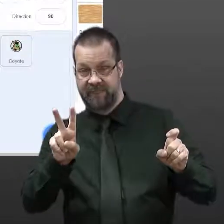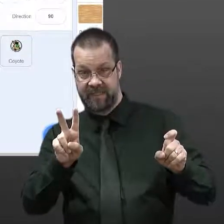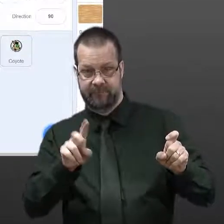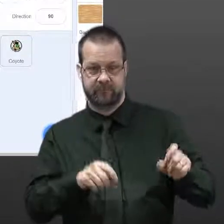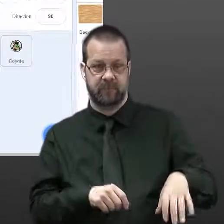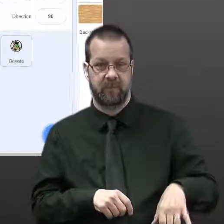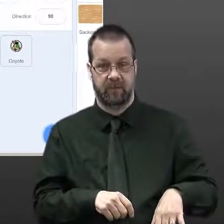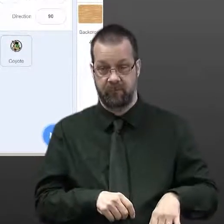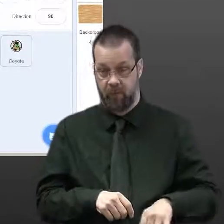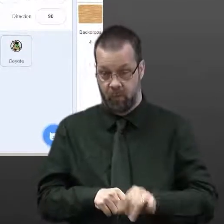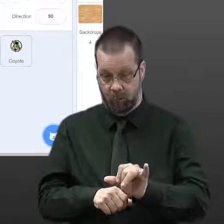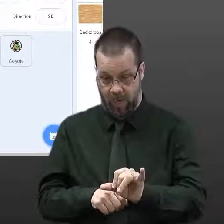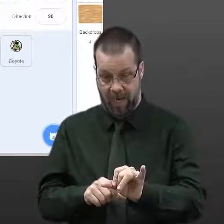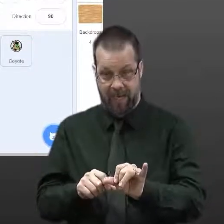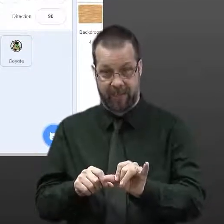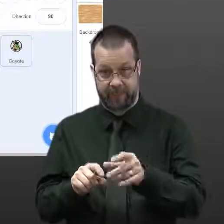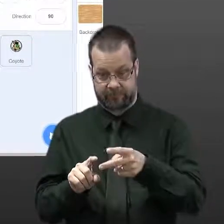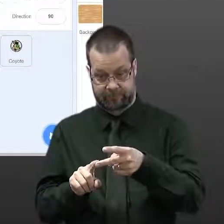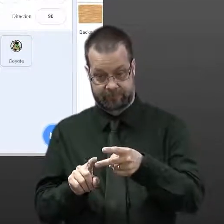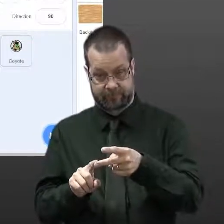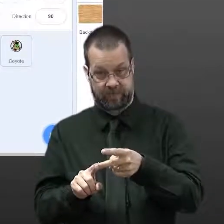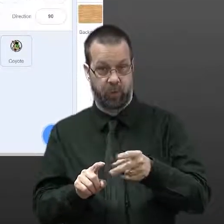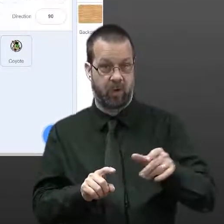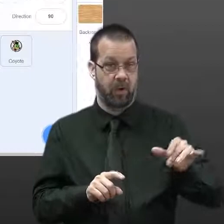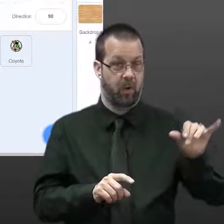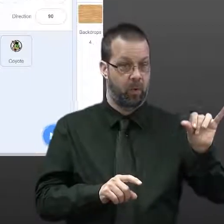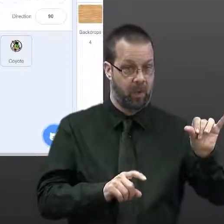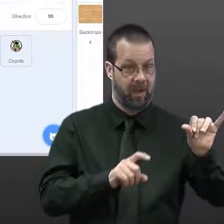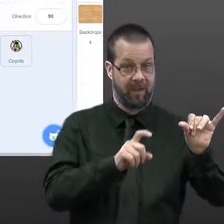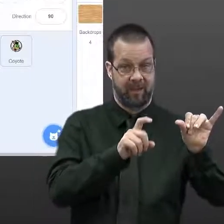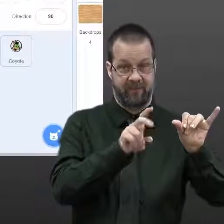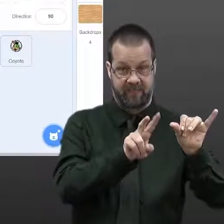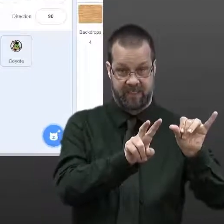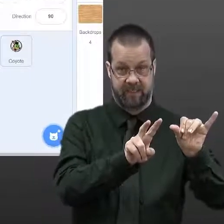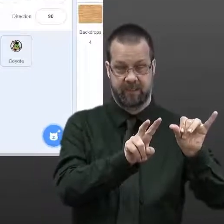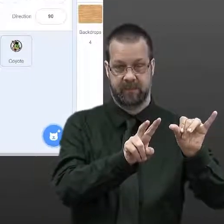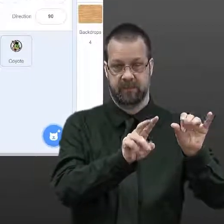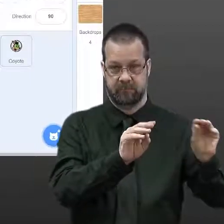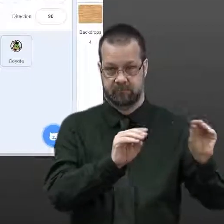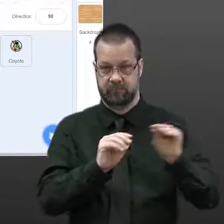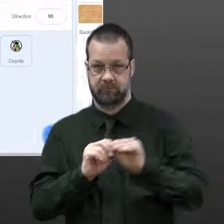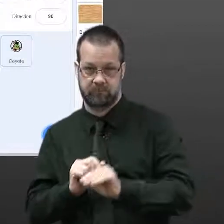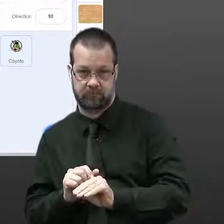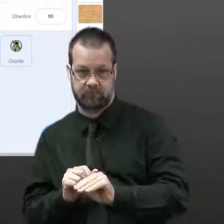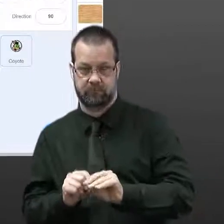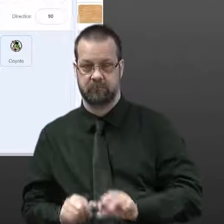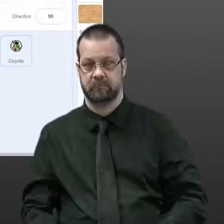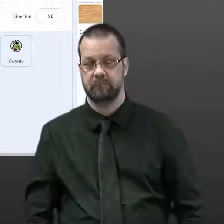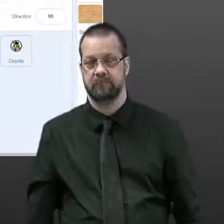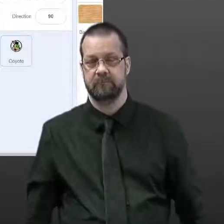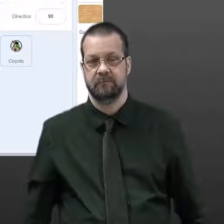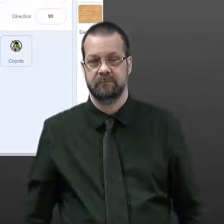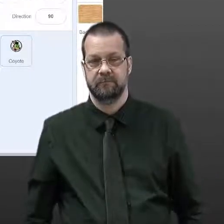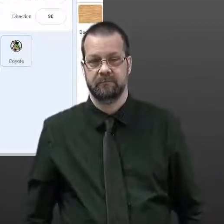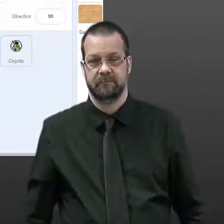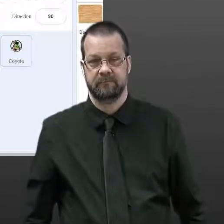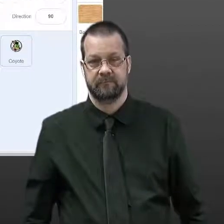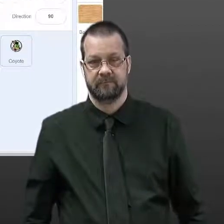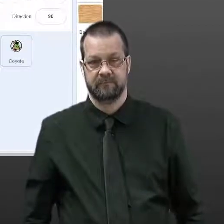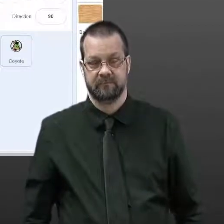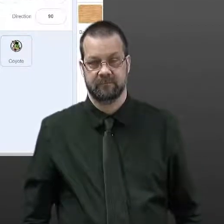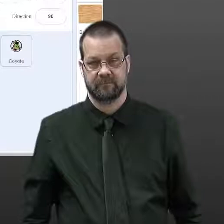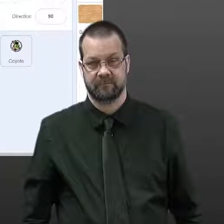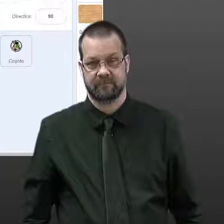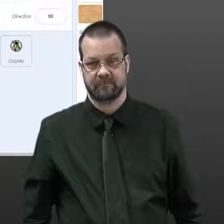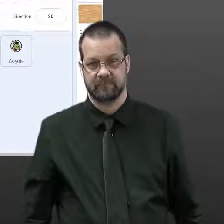xv. And for y, we need yv. And those are just those little rounded blocks. And they will fit in the